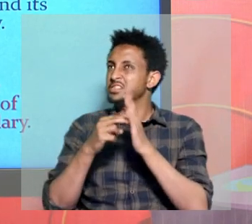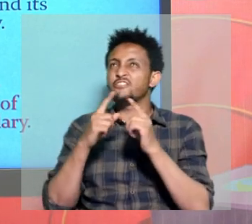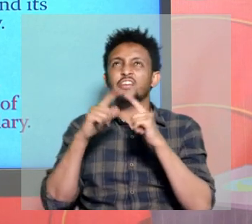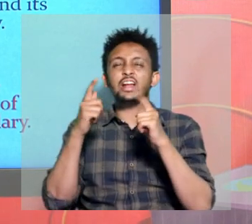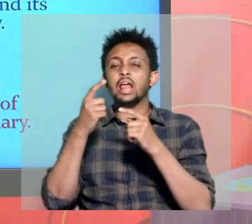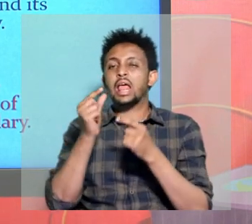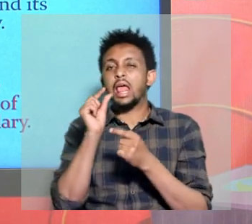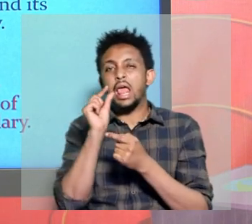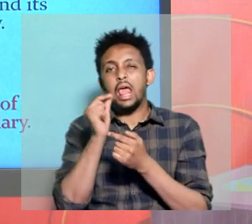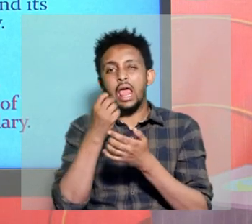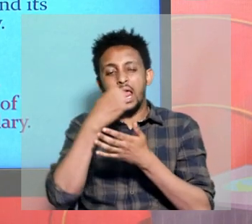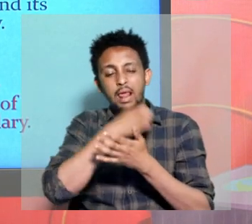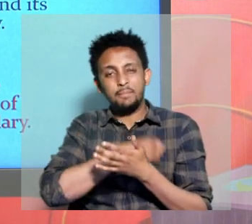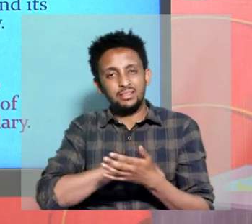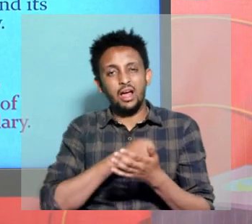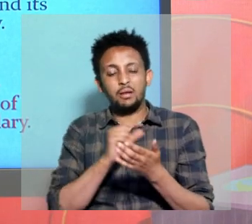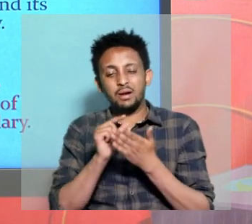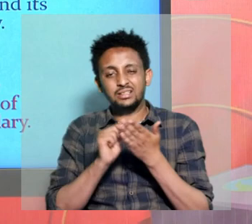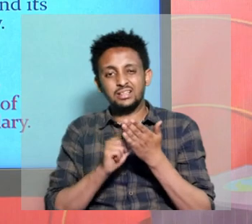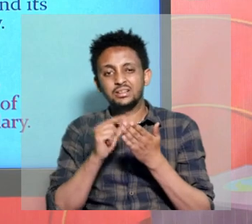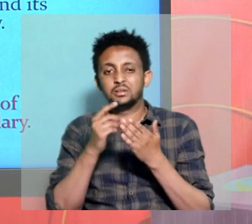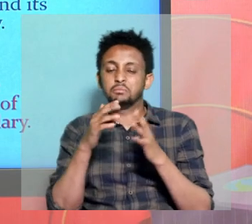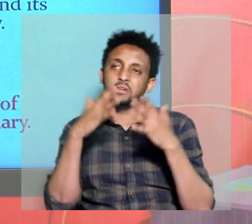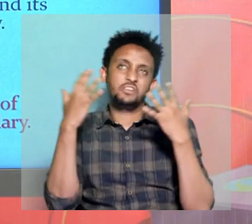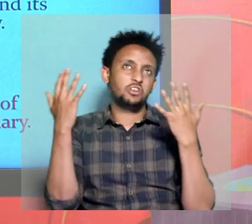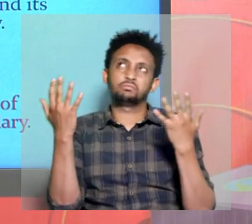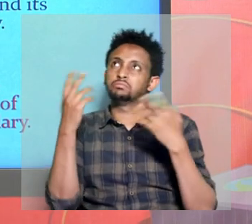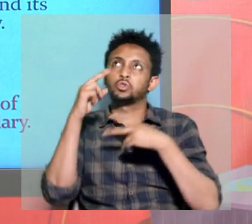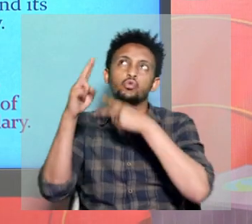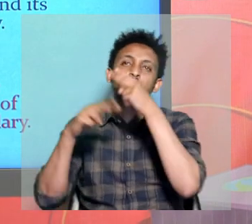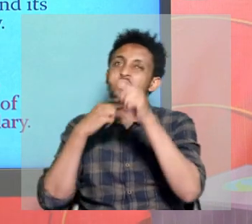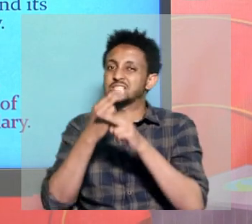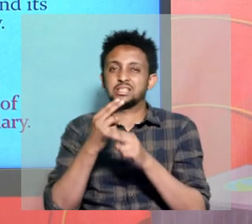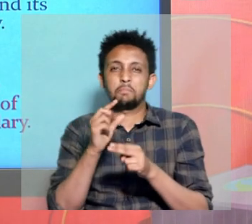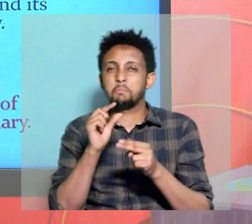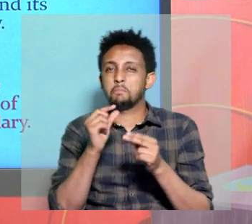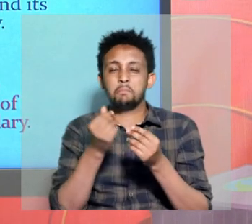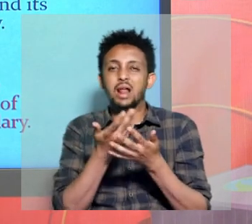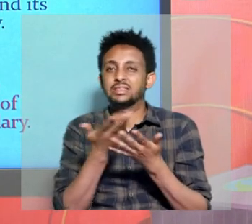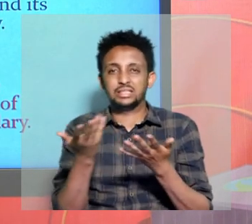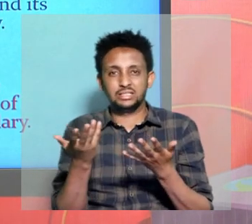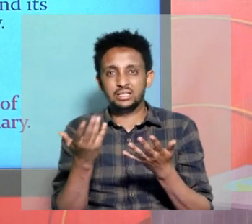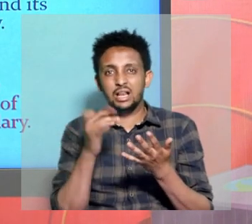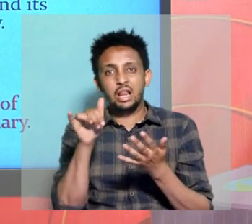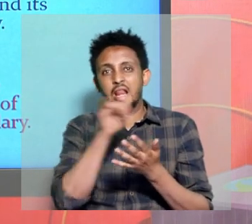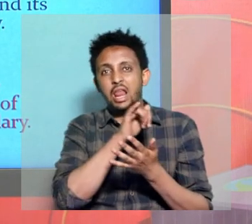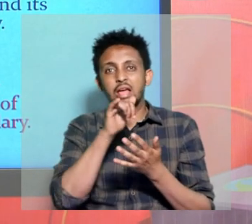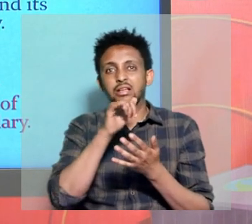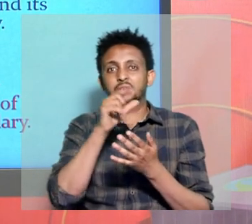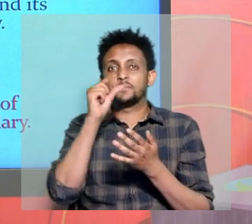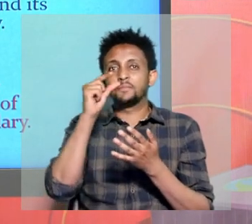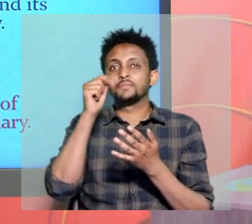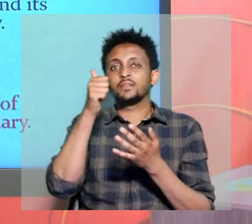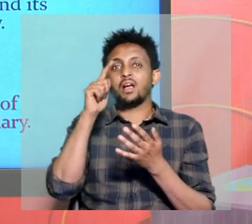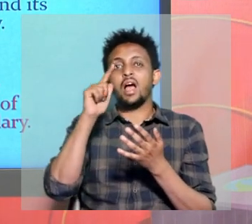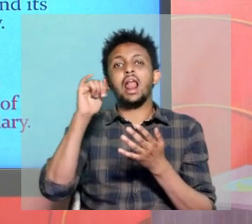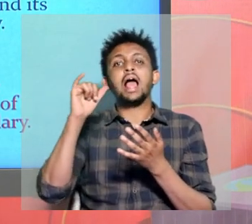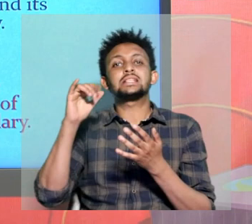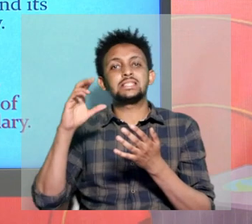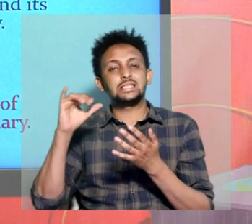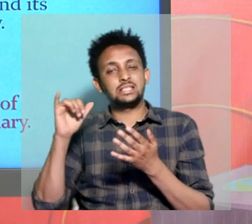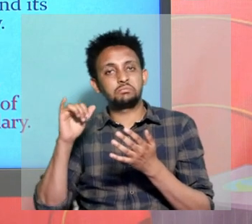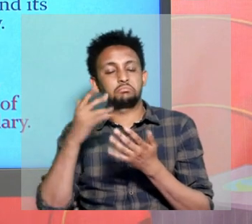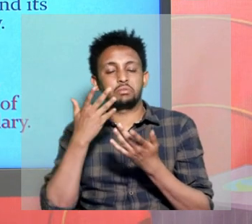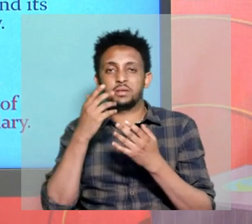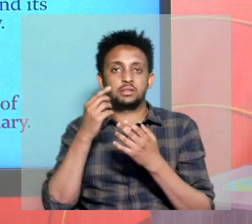very elemental particles to that of celestial or universe particles, huge particles like galaxies can be considered as a